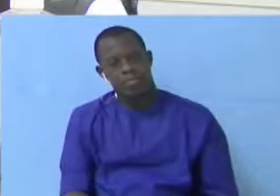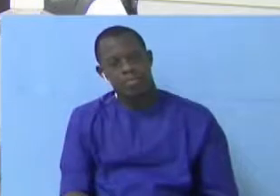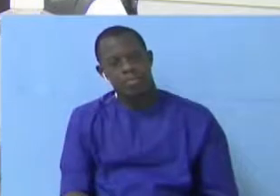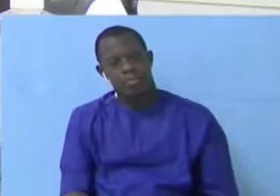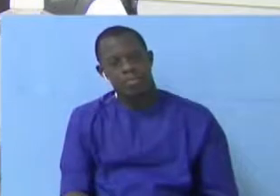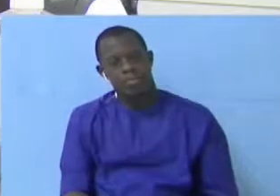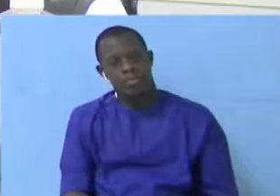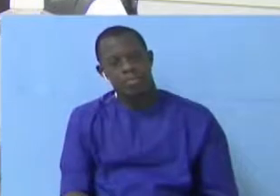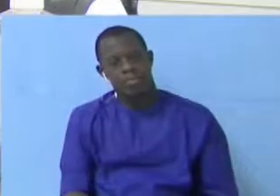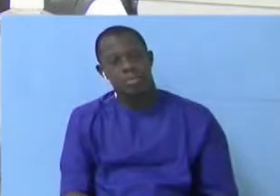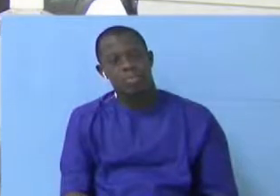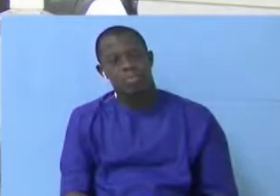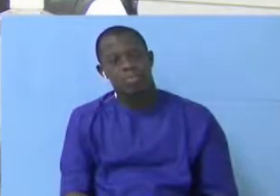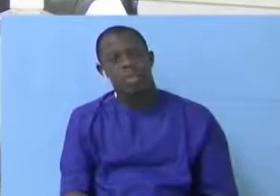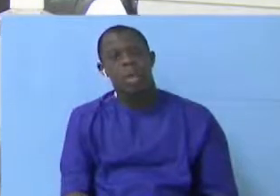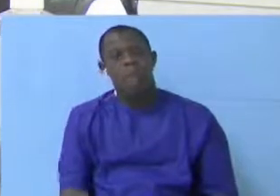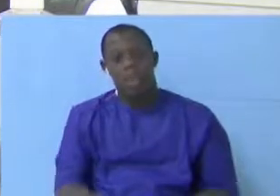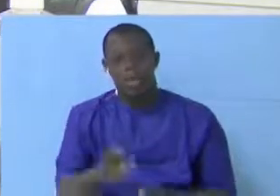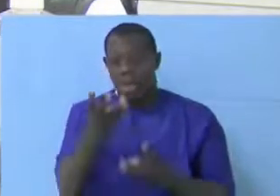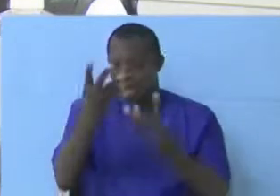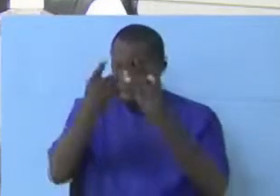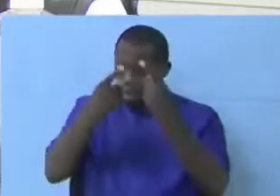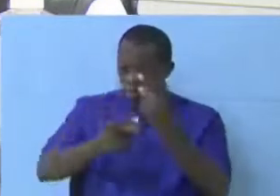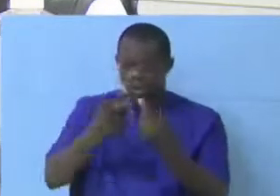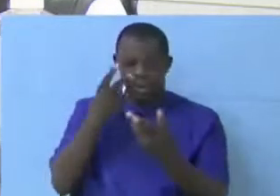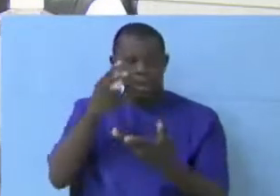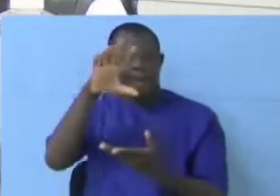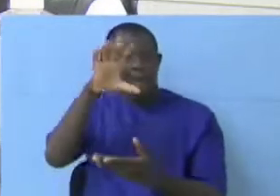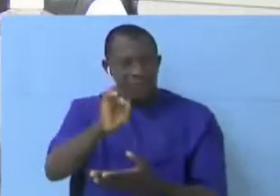fact, I have to do it for a second time.